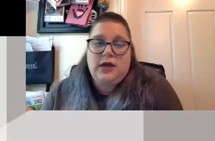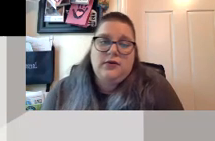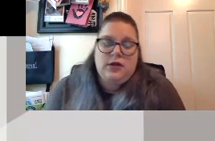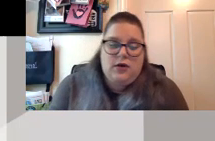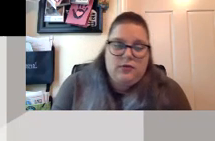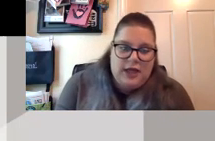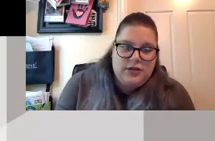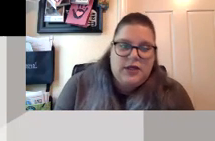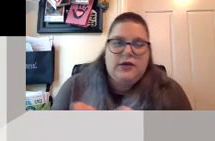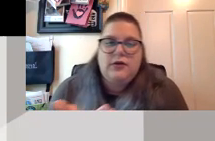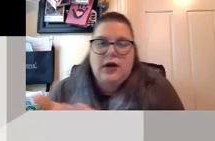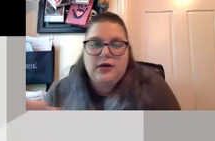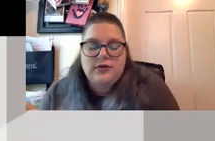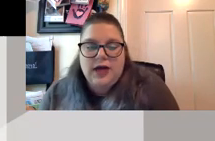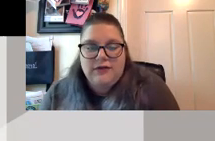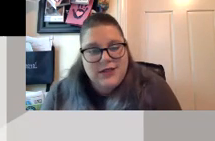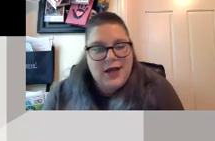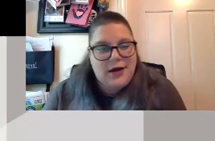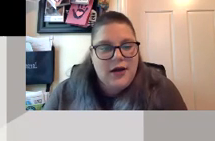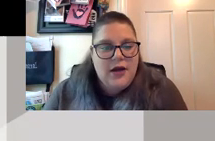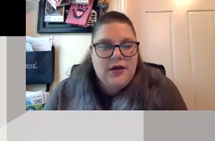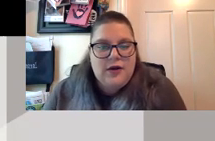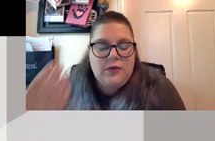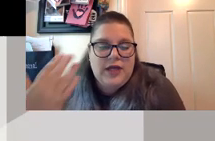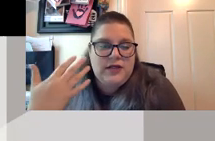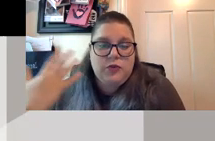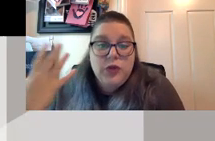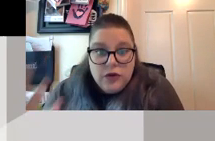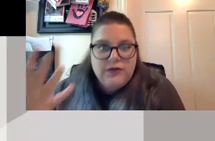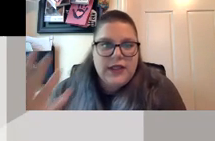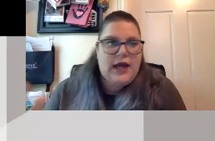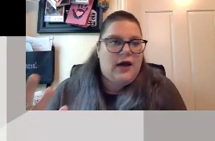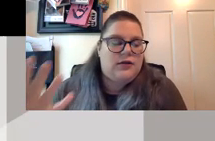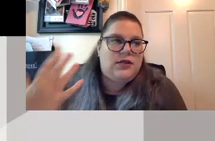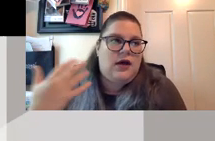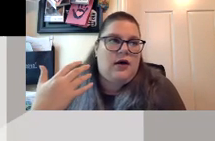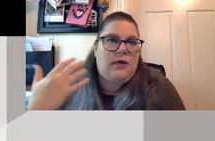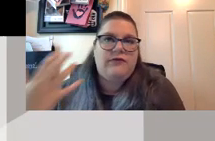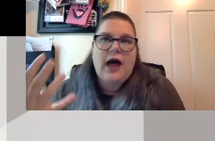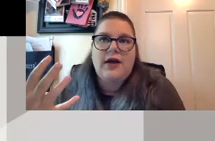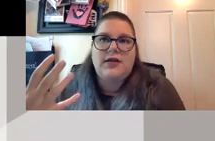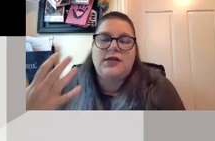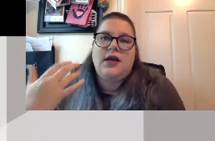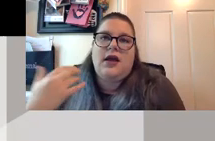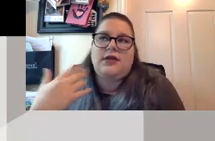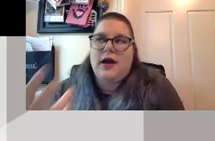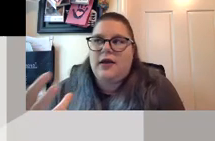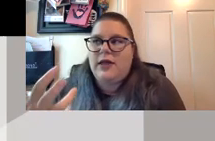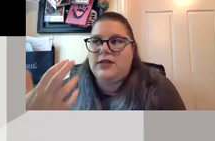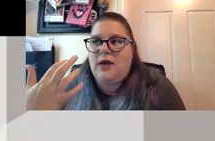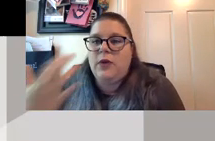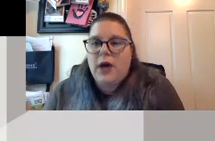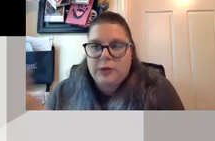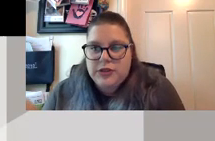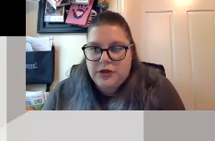Sometimes, and Angela, our graphic designer, makes these beautiful layouts of flyers and